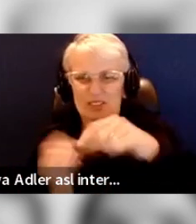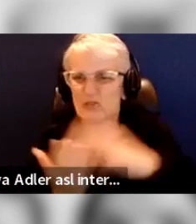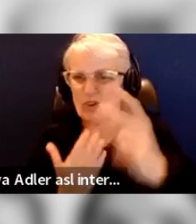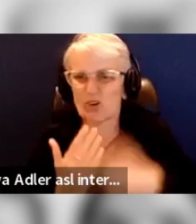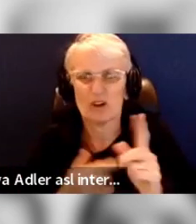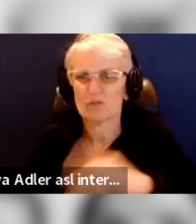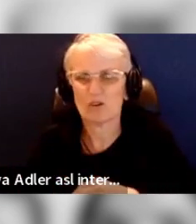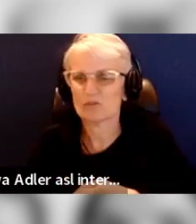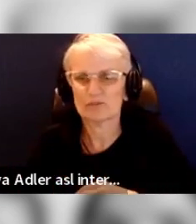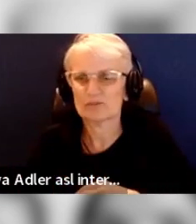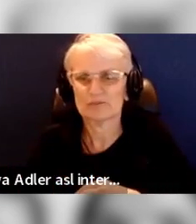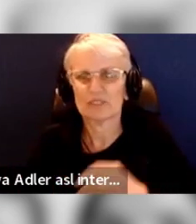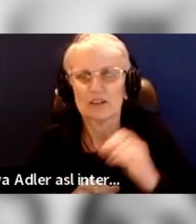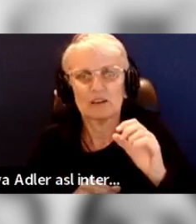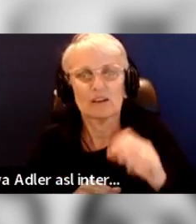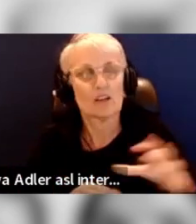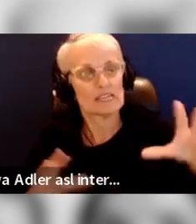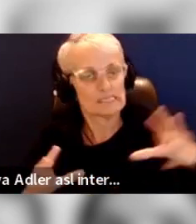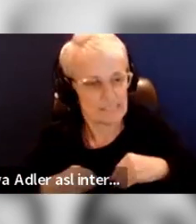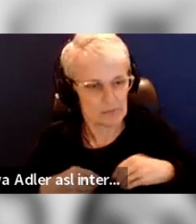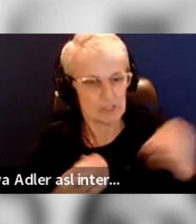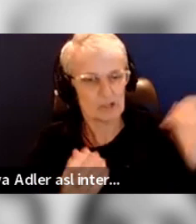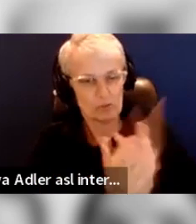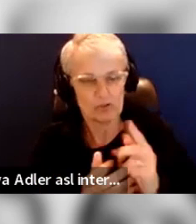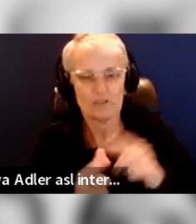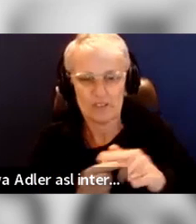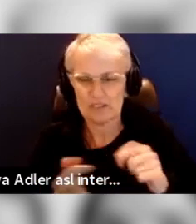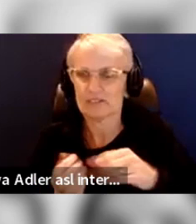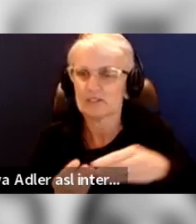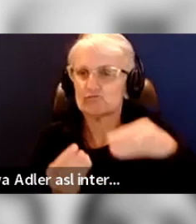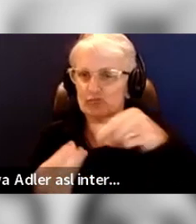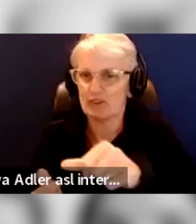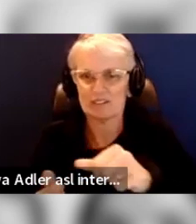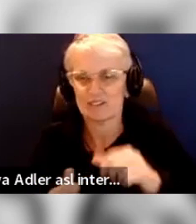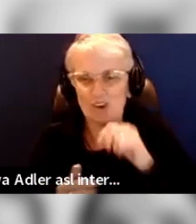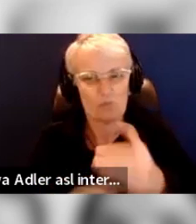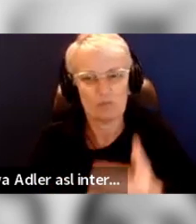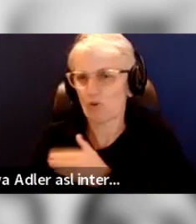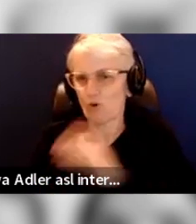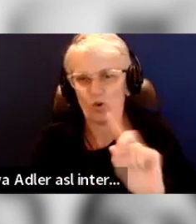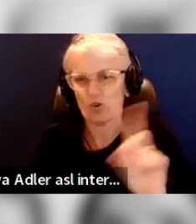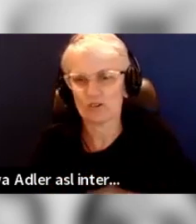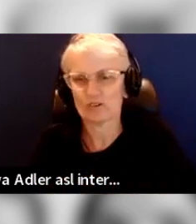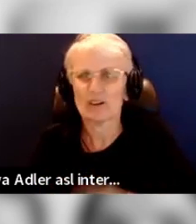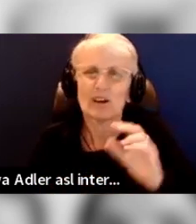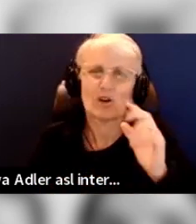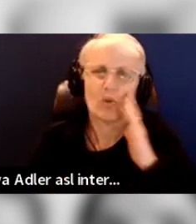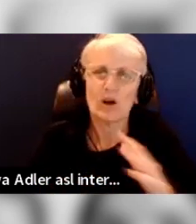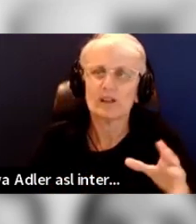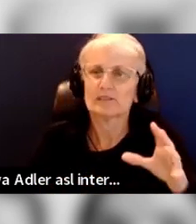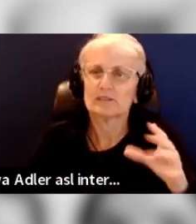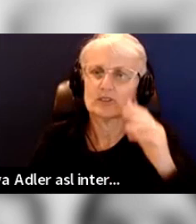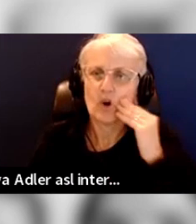start spending until you are accepted and approved to start spending, which will happen approximately late May, early June.